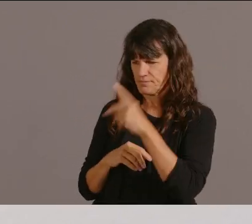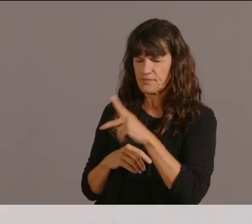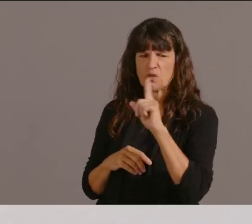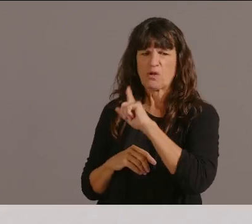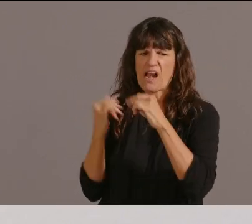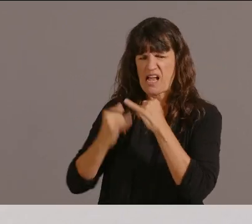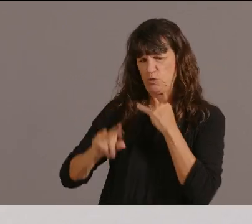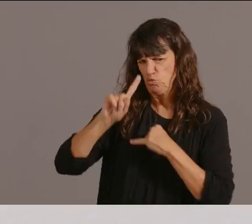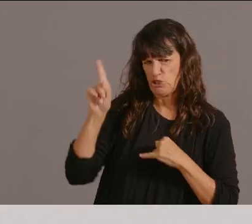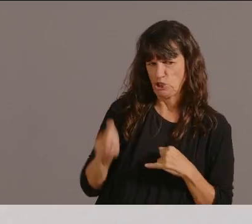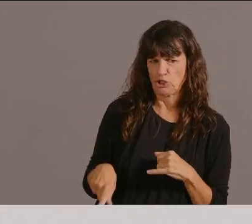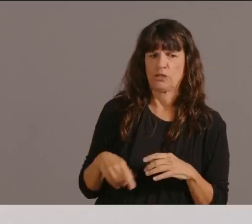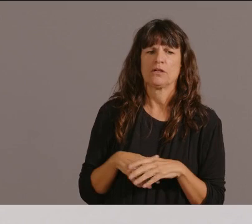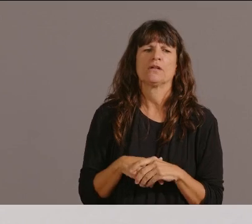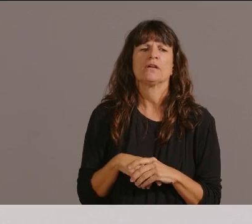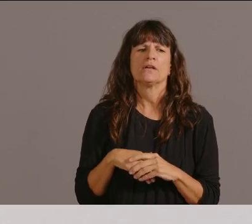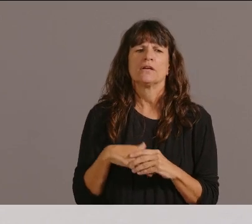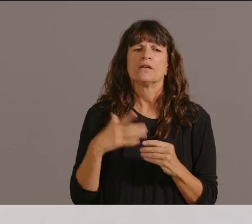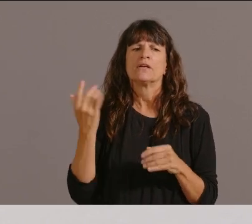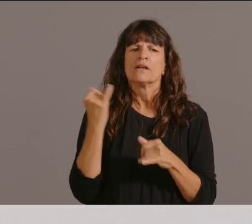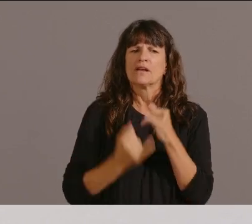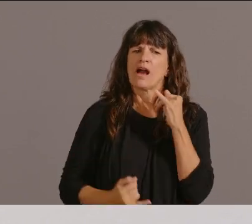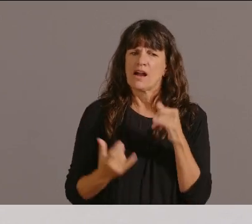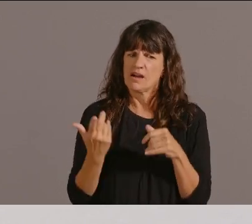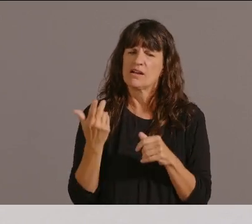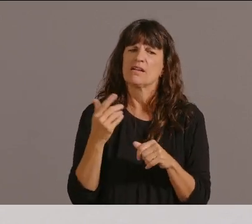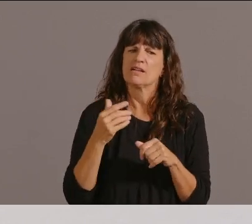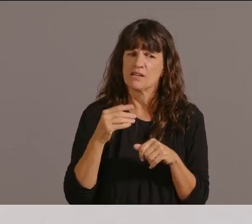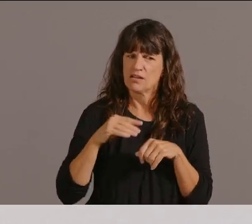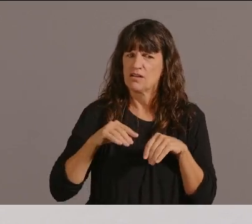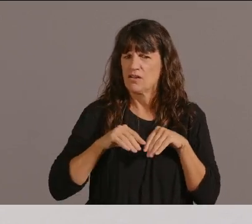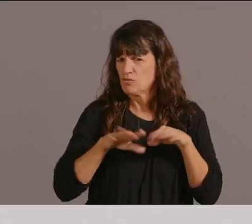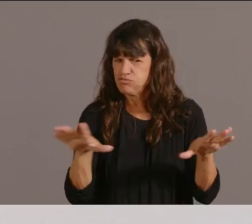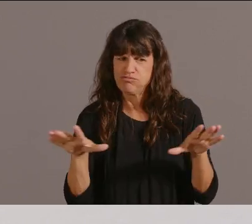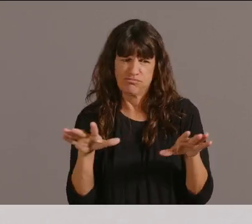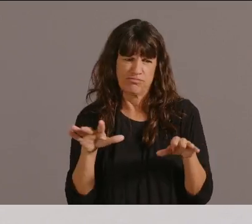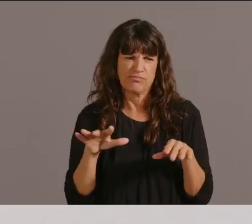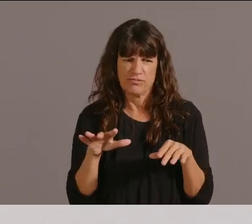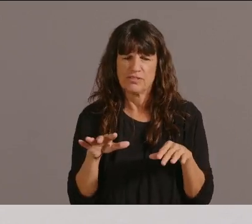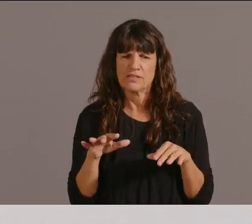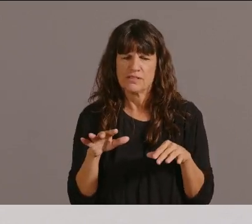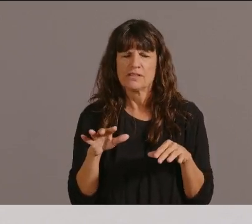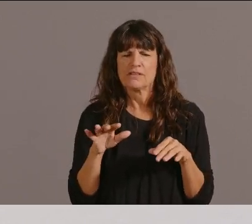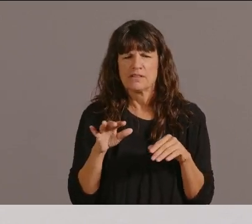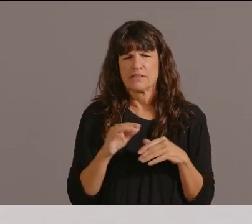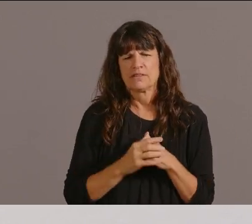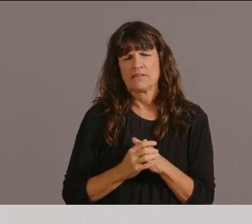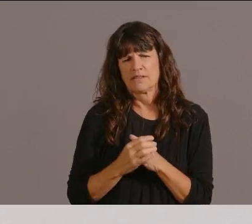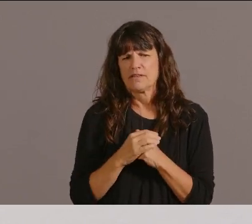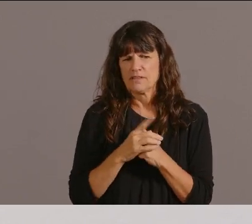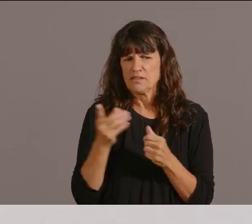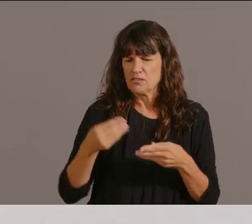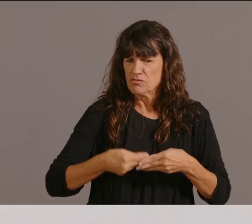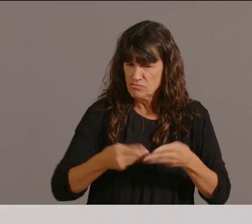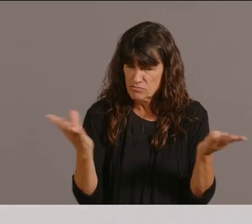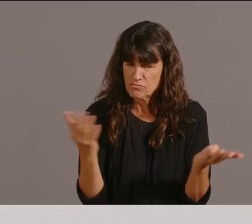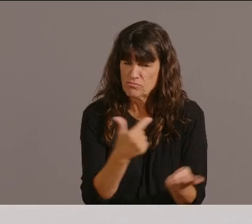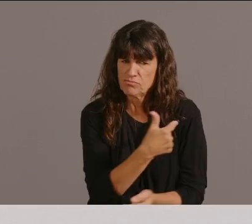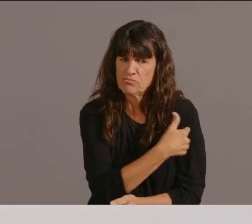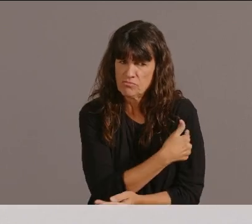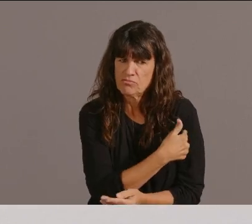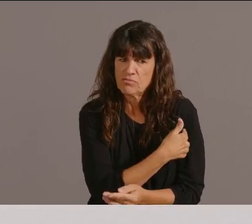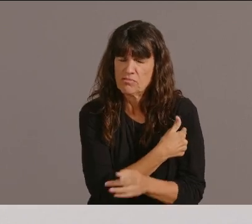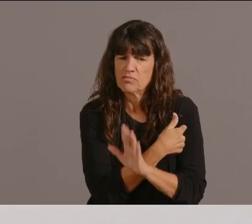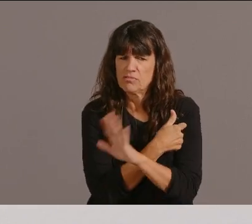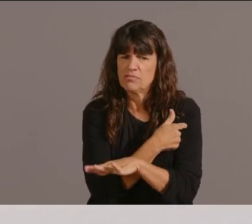change the way we live the last year. As we shift now and turn a corner with the vaccine, do you think that there